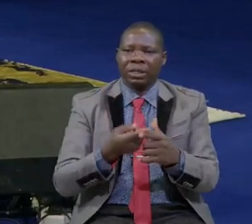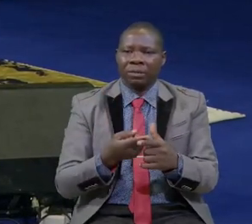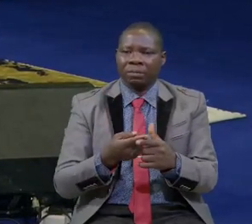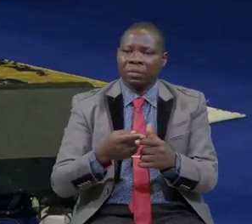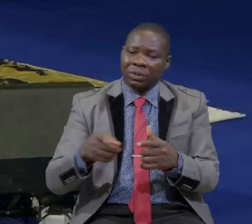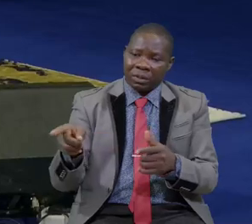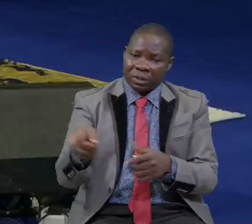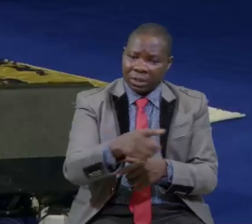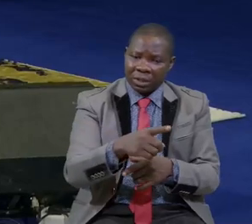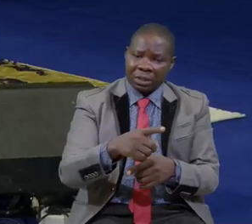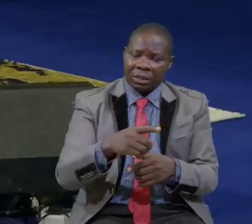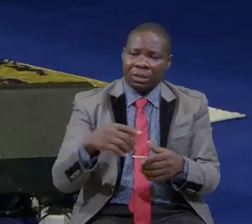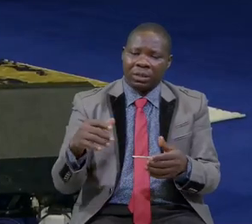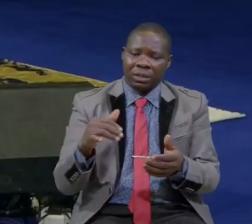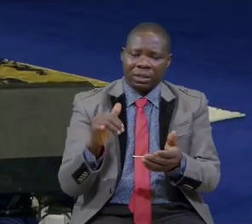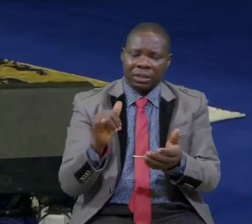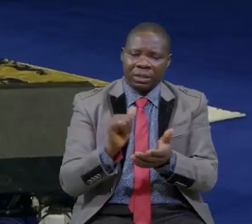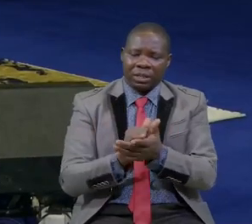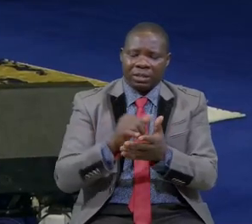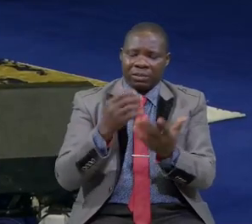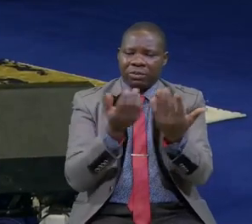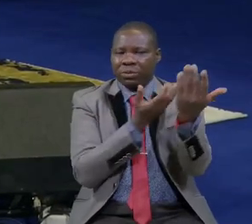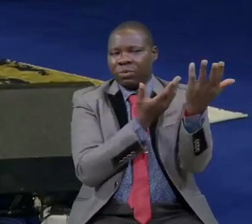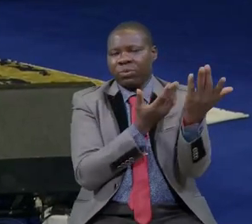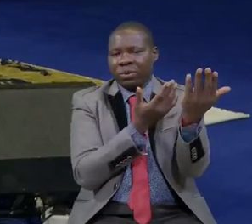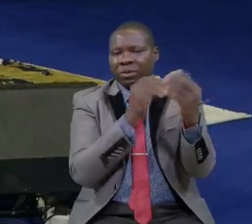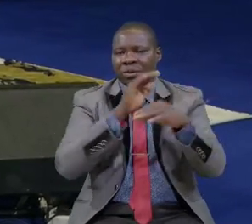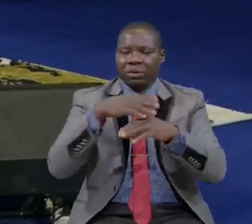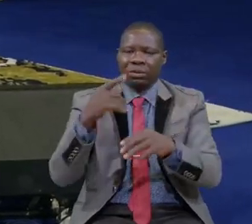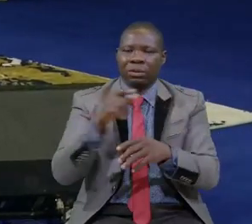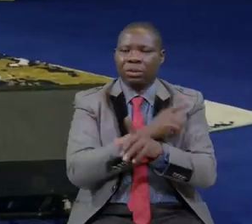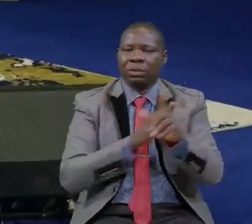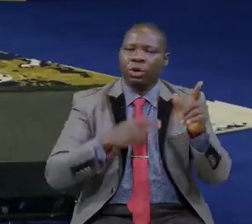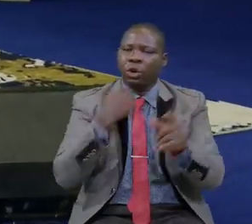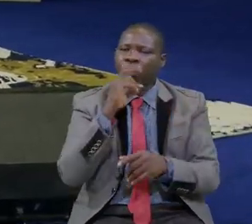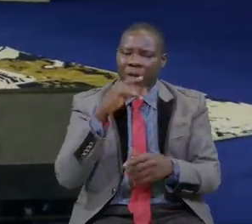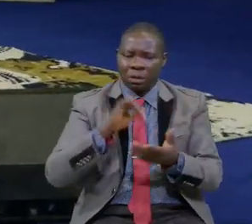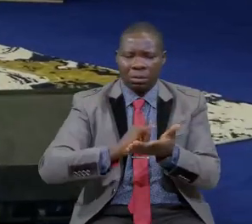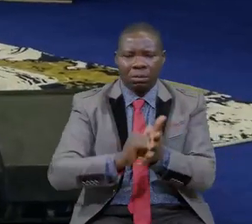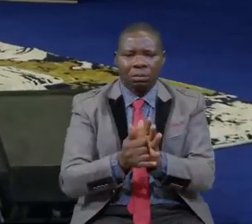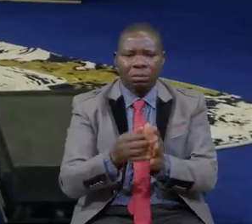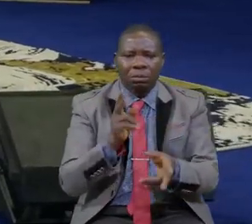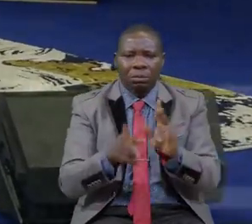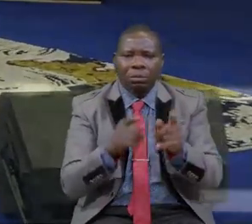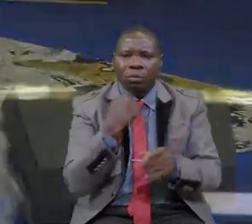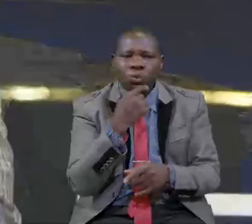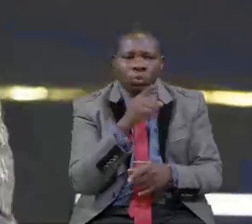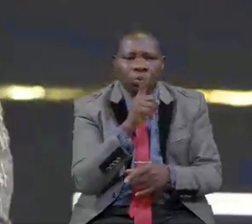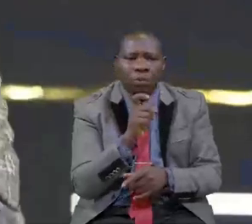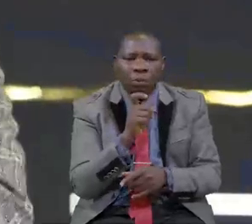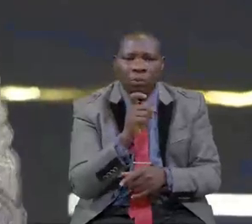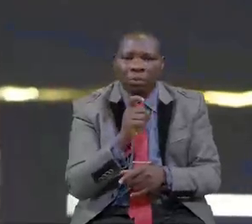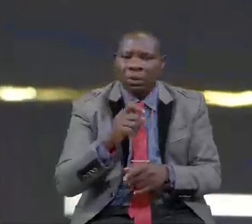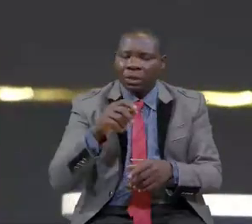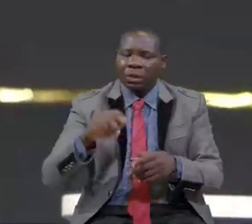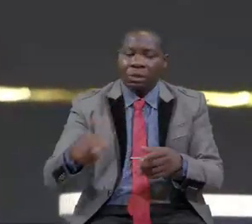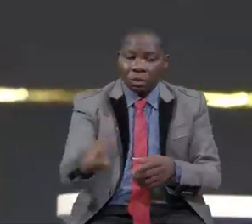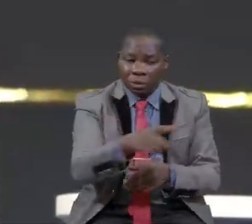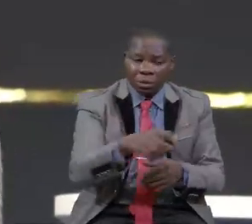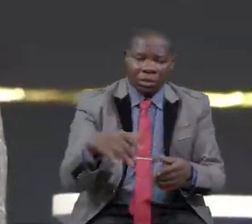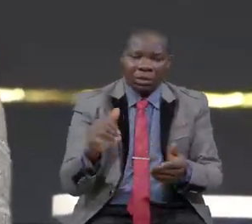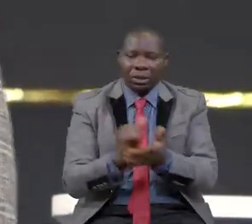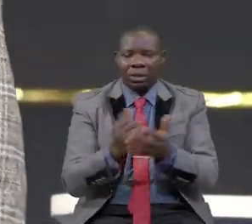wait upon the Lord. Who are those people? They that wait upon the Lord.